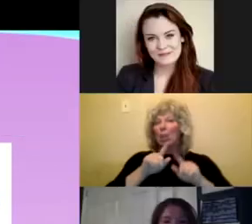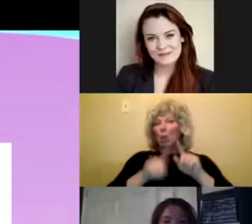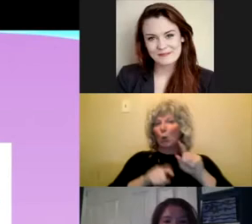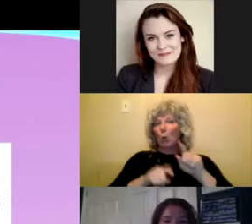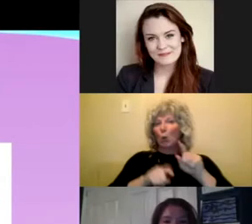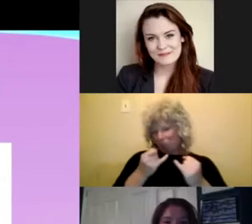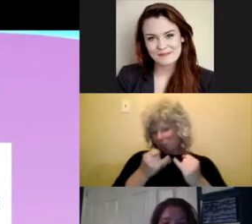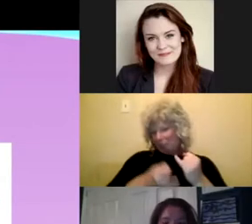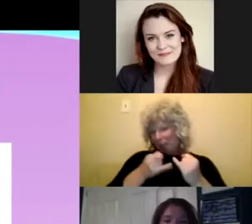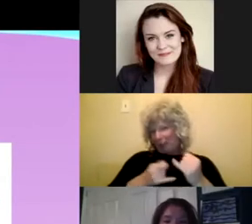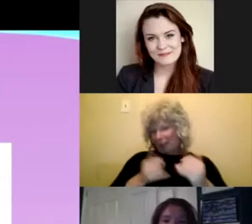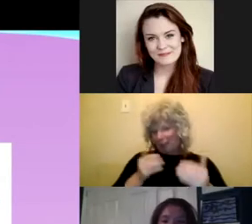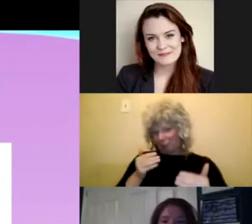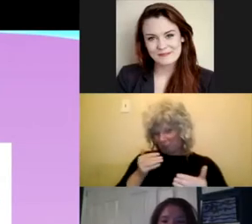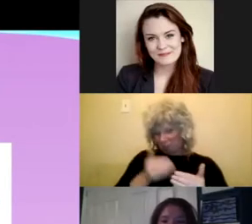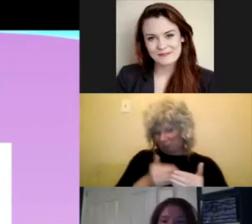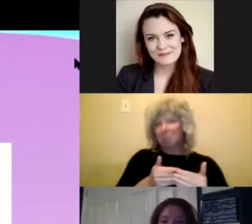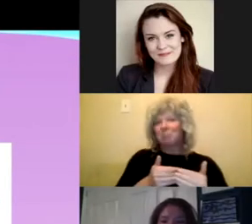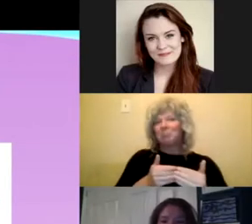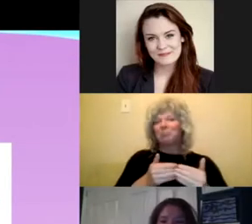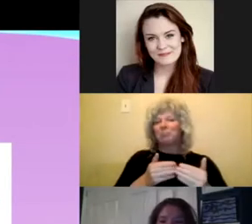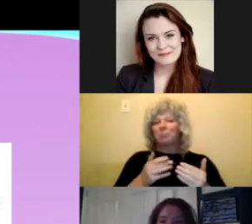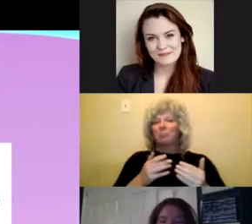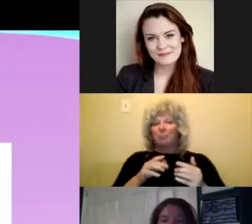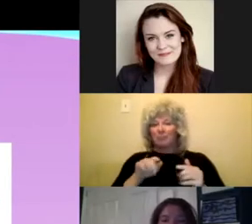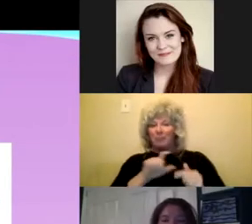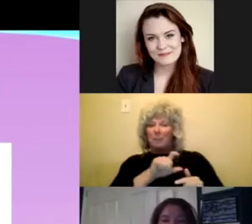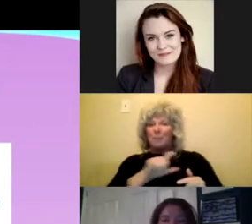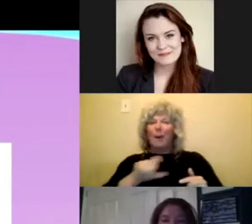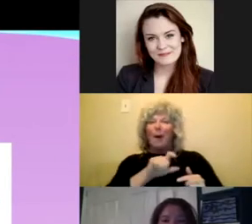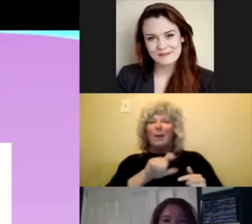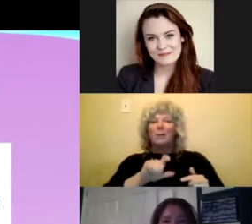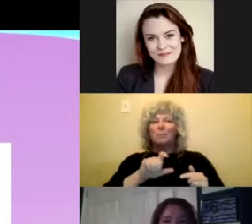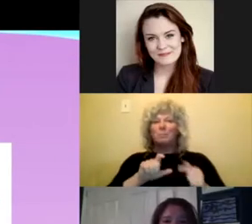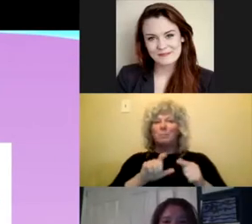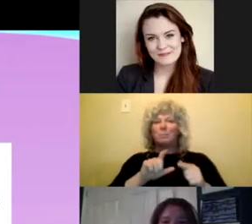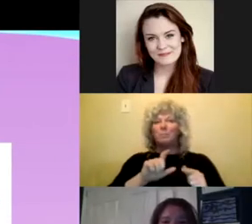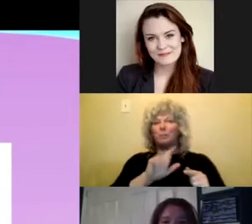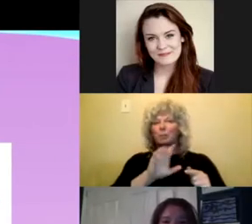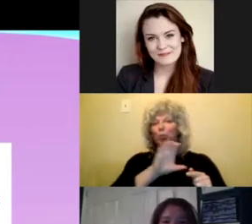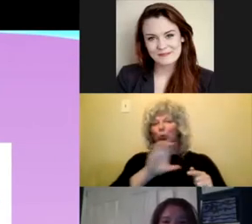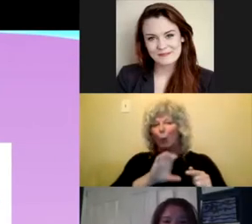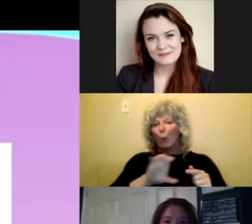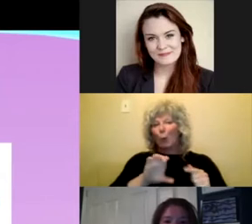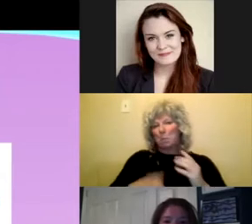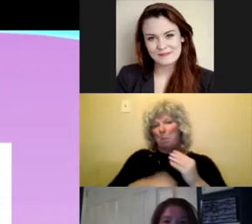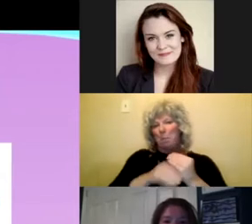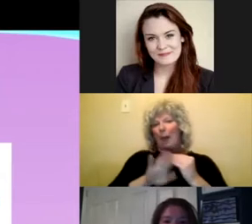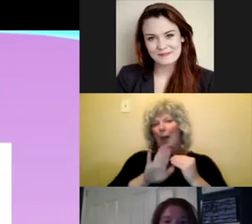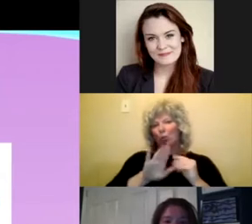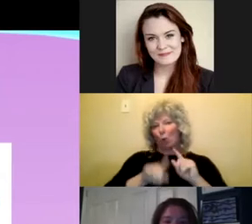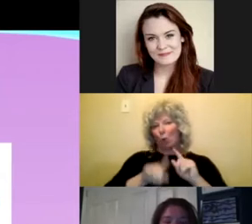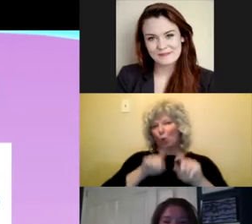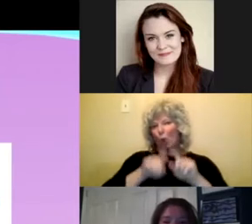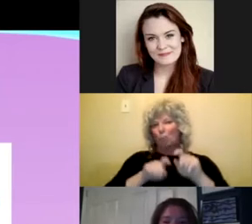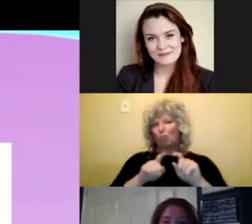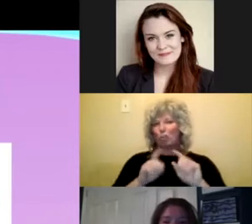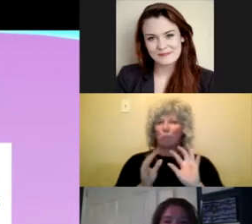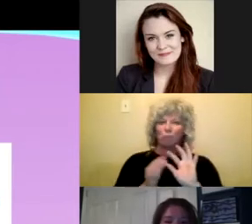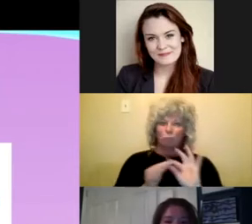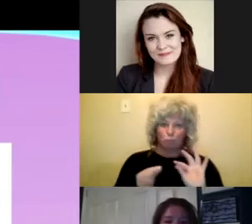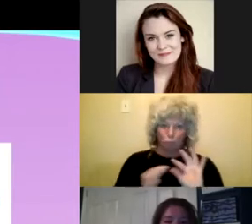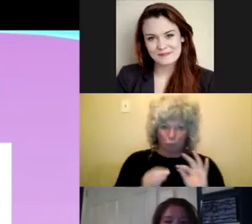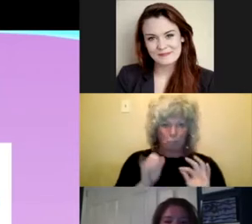function on the Zoom. If you have any questions about that just message us and